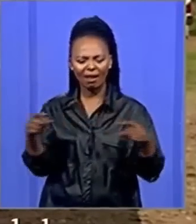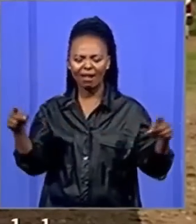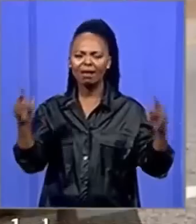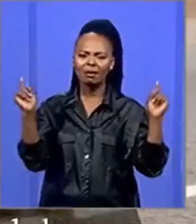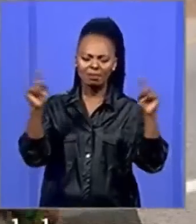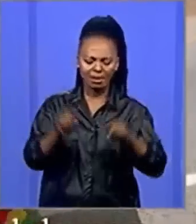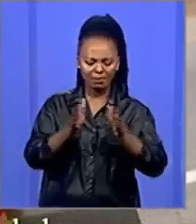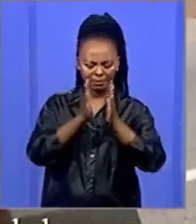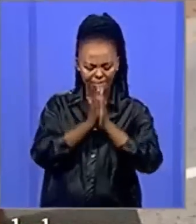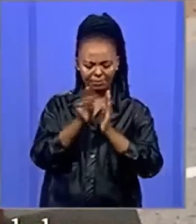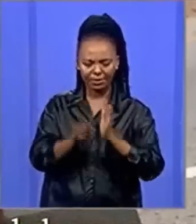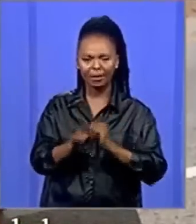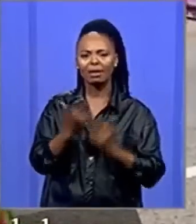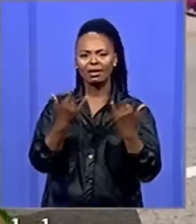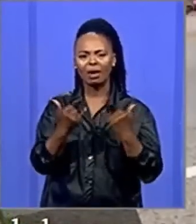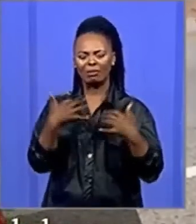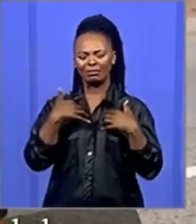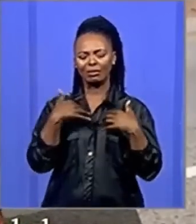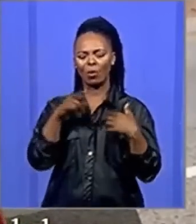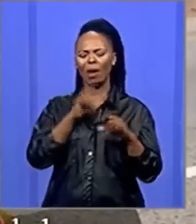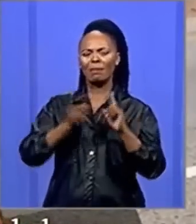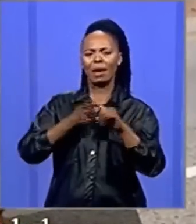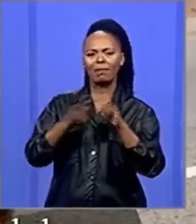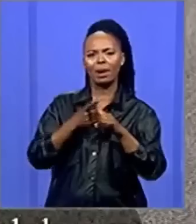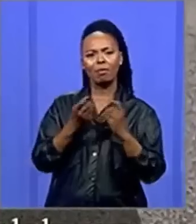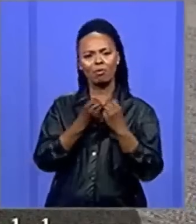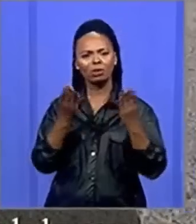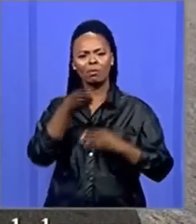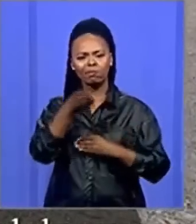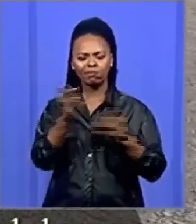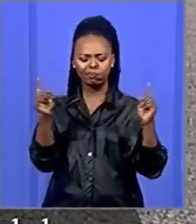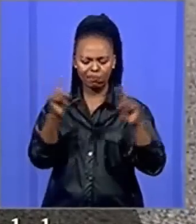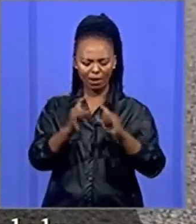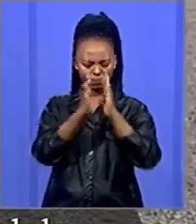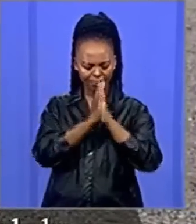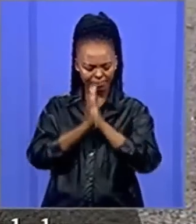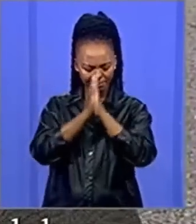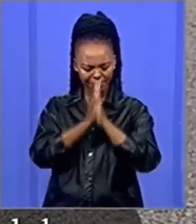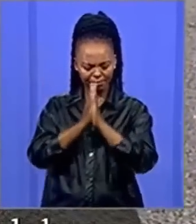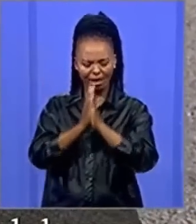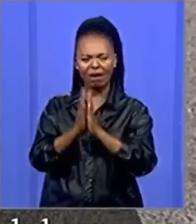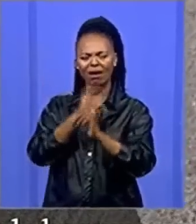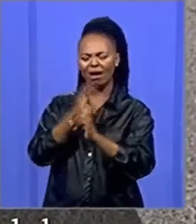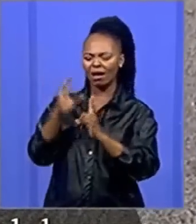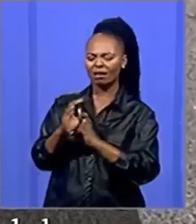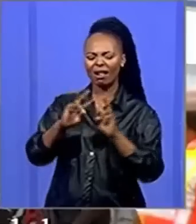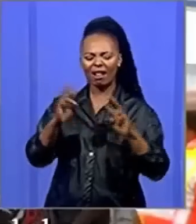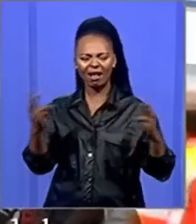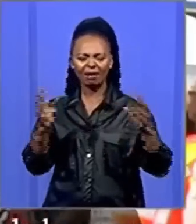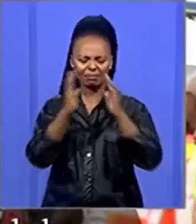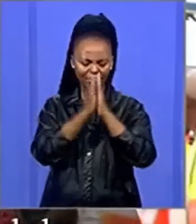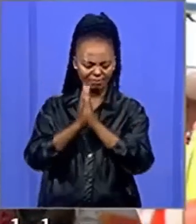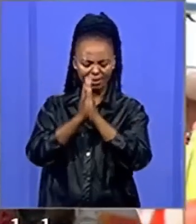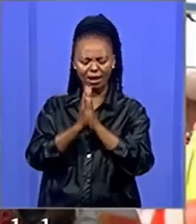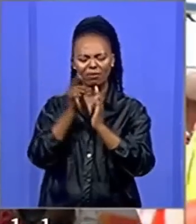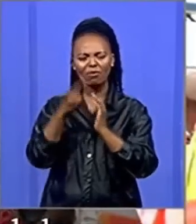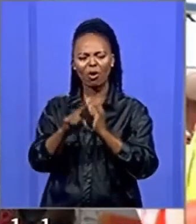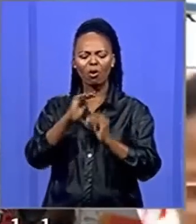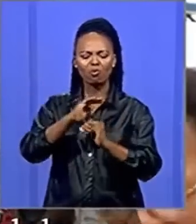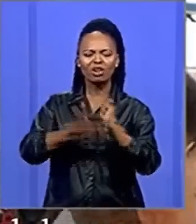boikhutso. Mekgatlo e le mmalwa ya sedumedi ene ya dira meetlo le go rapelela pabalesego ya mongwe le mongwe. We're here